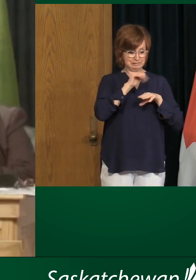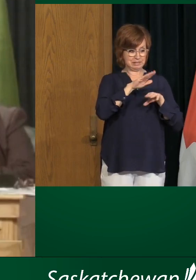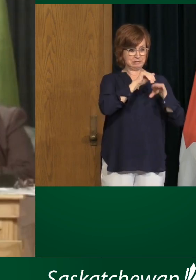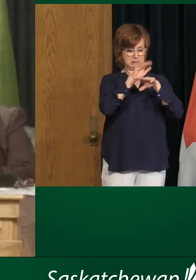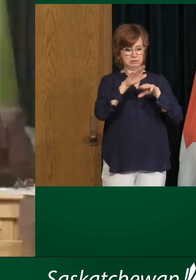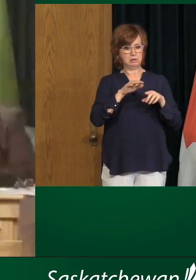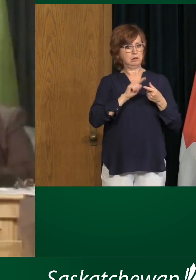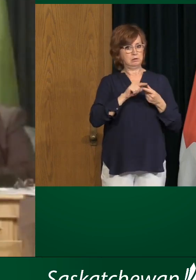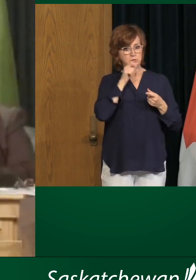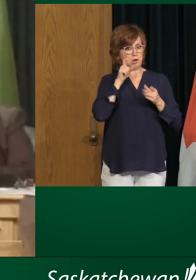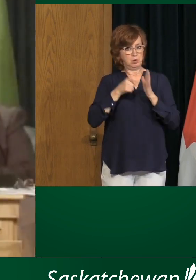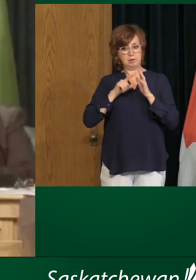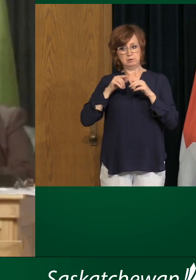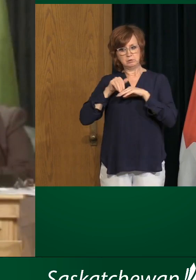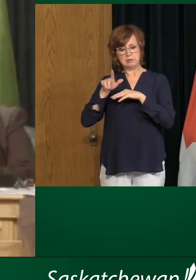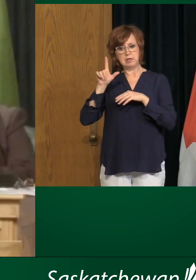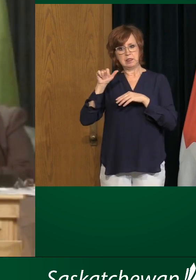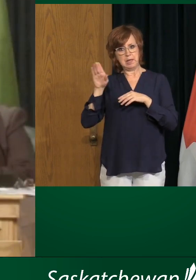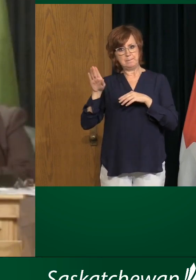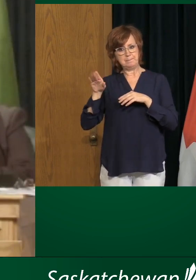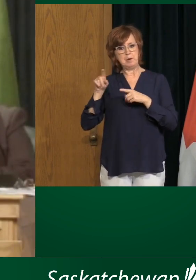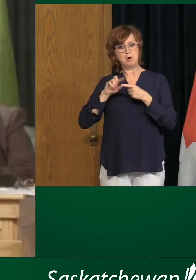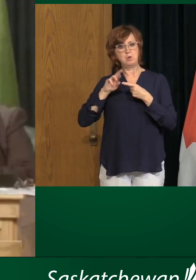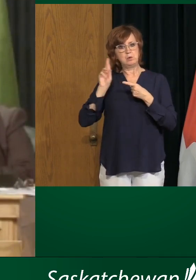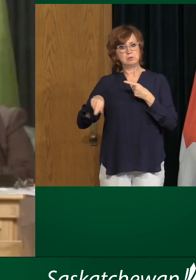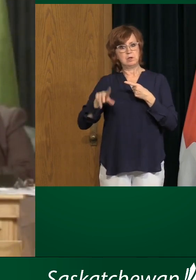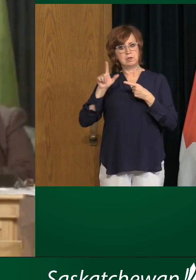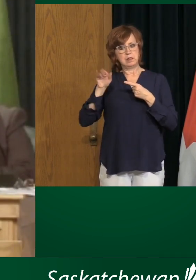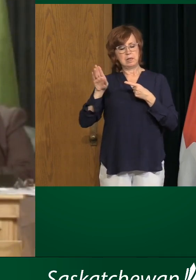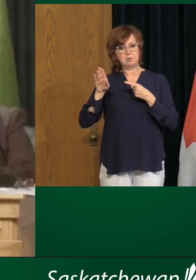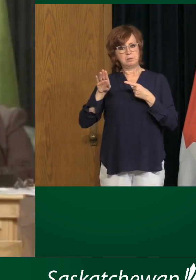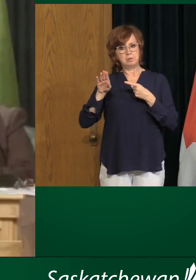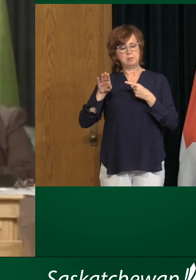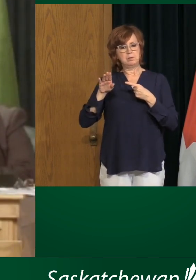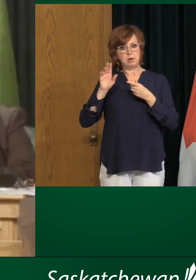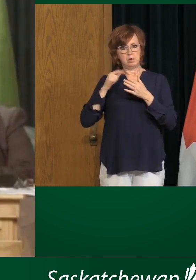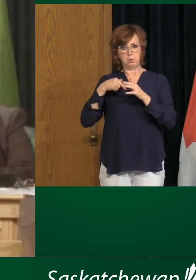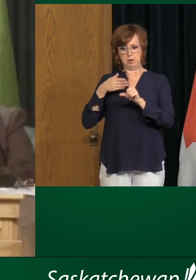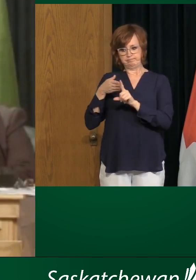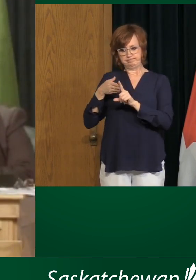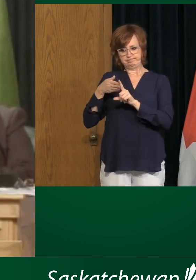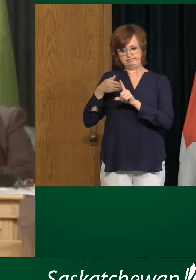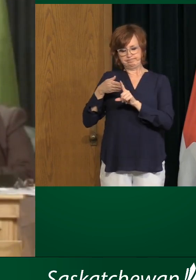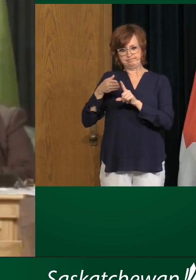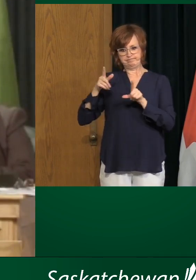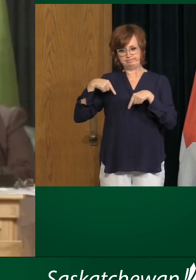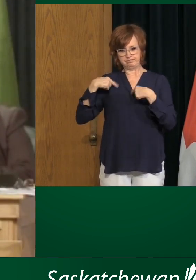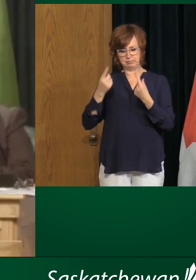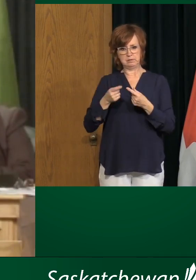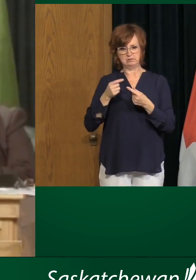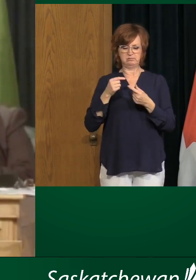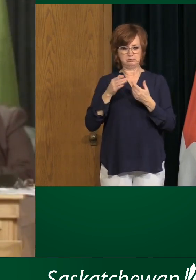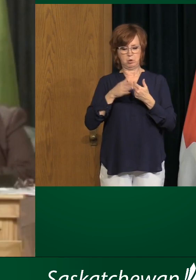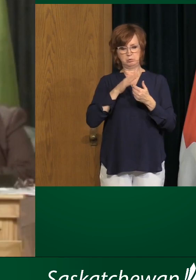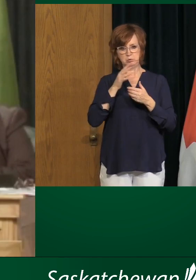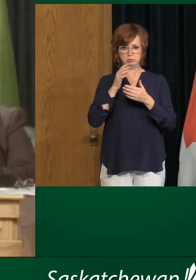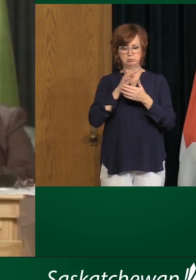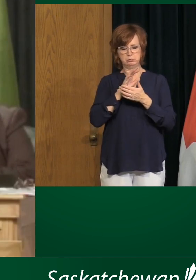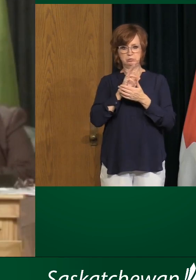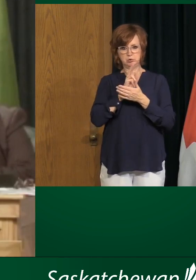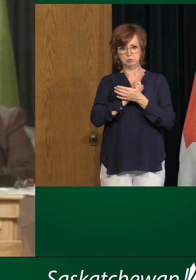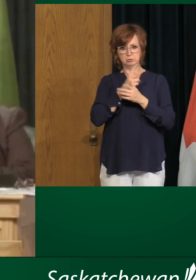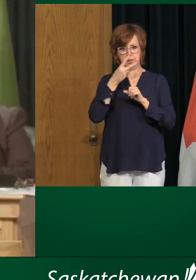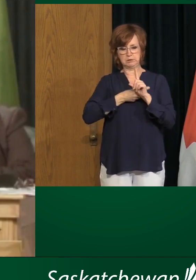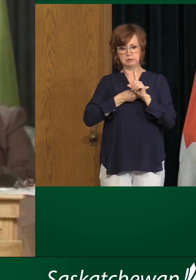central labs, in particular the Roy Romano Provincial Lab in Regina, which has been our main go-to lab throughout COVID, but we also have spread the